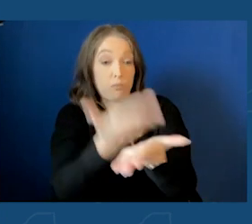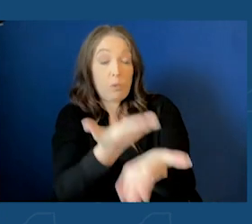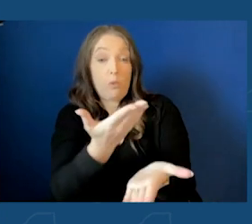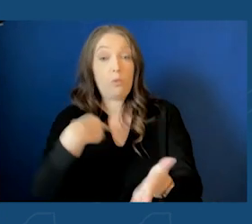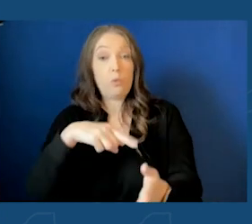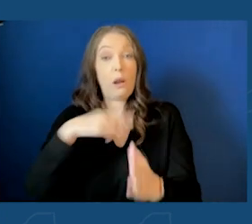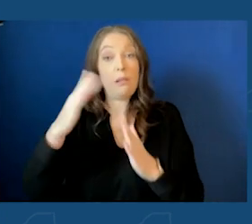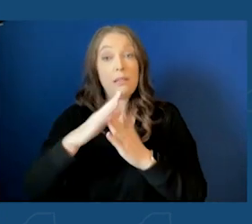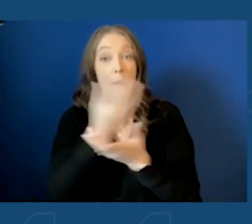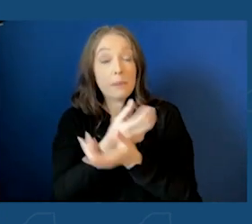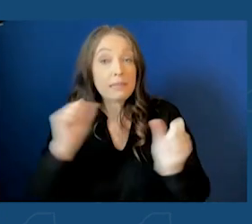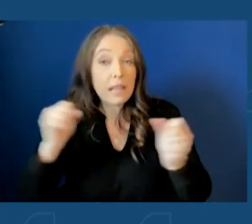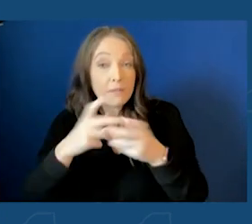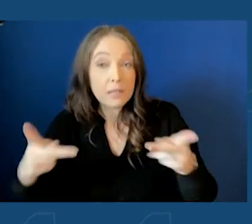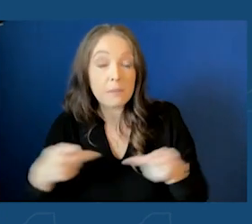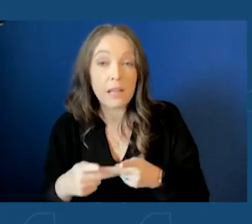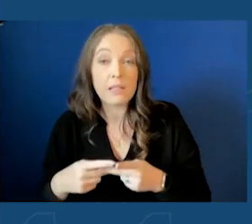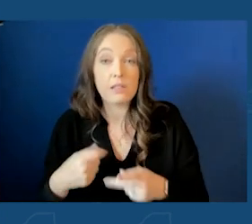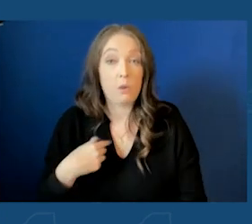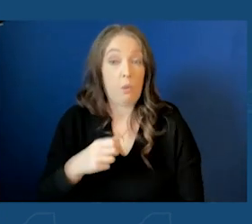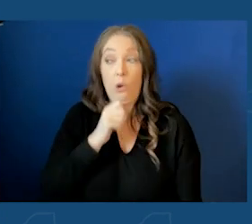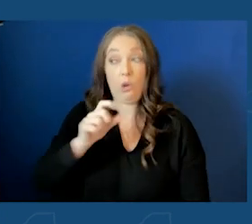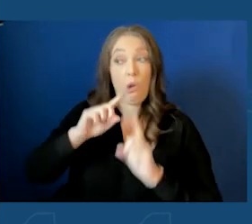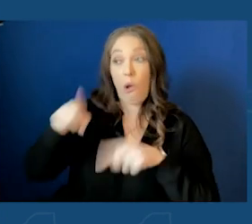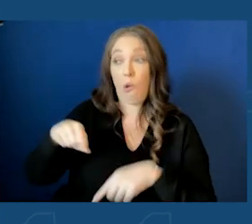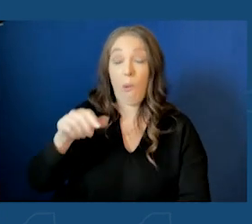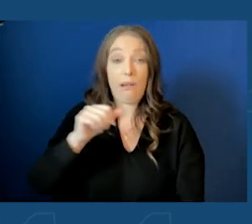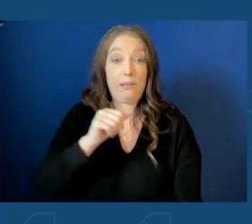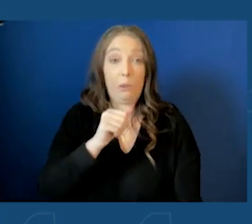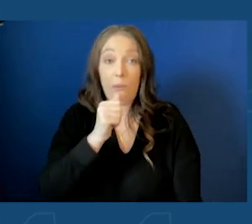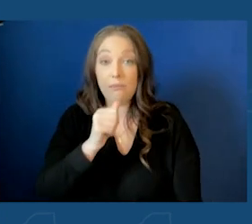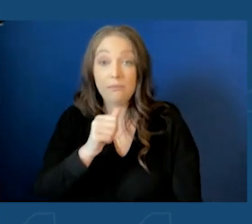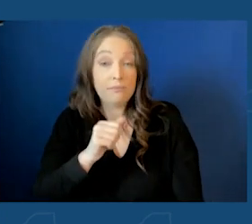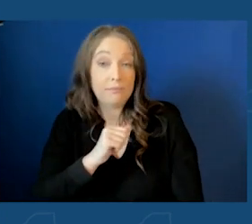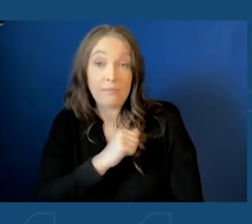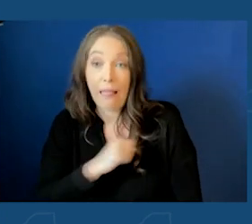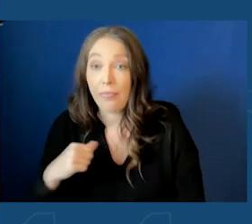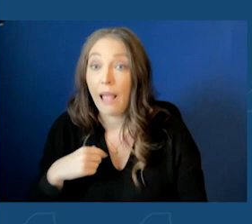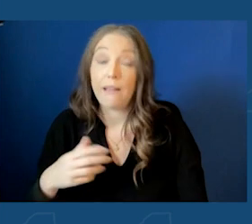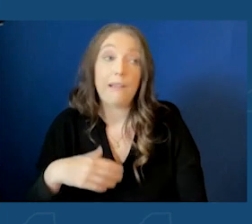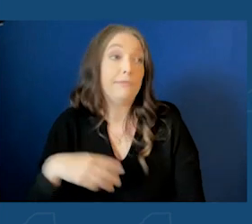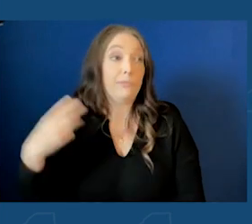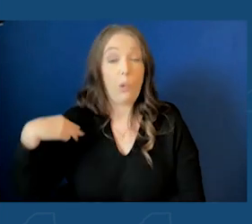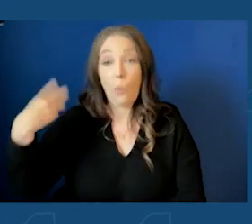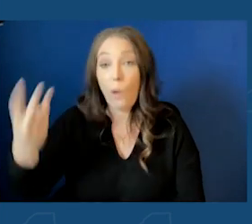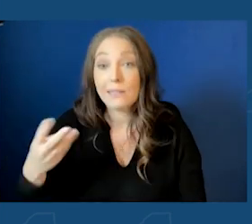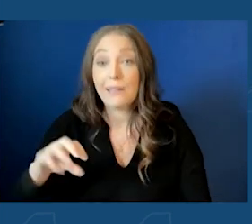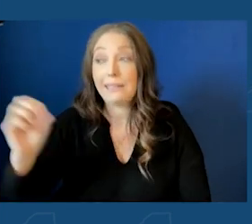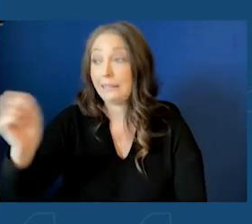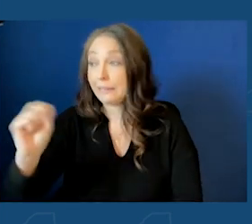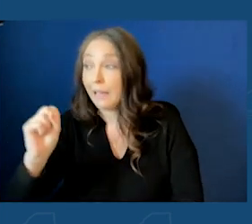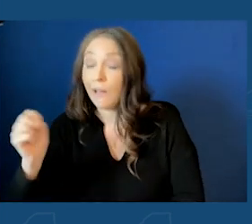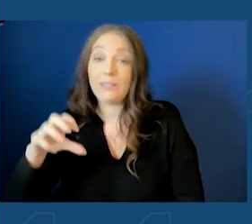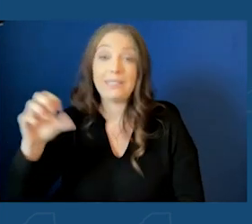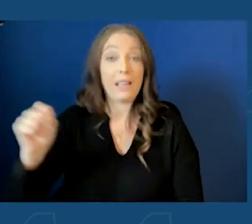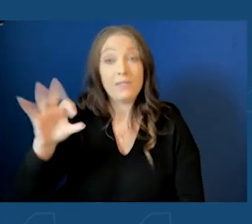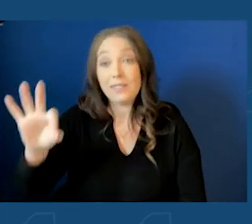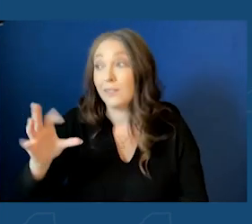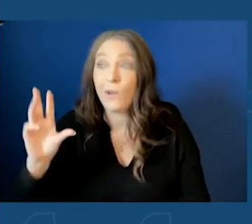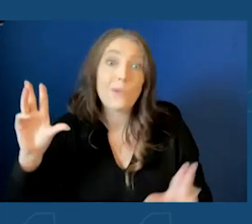going to leave, well, you're not going to Atlanta, Chicago, Washington, even Seattle, San Francisco for sure.